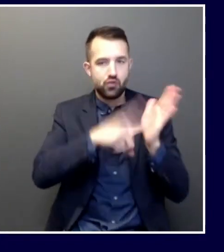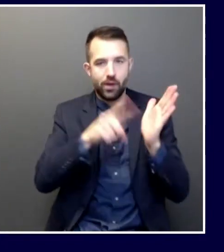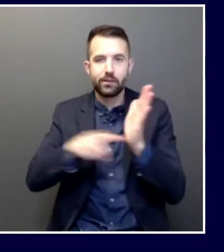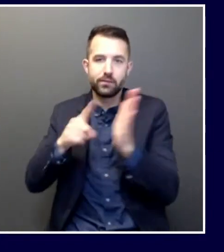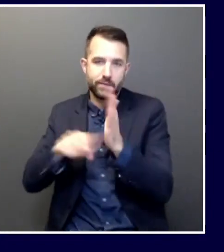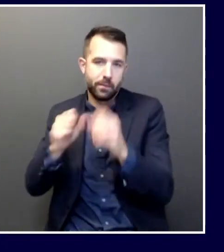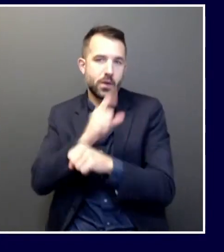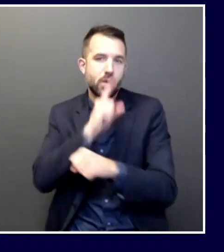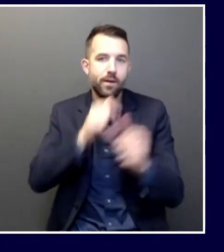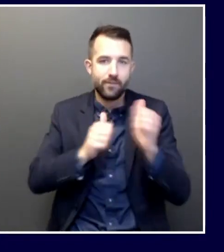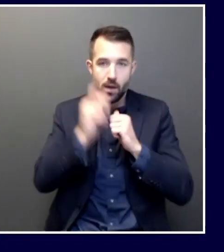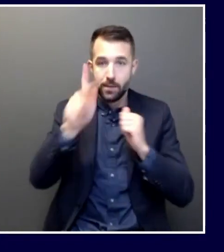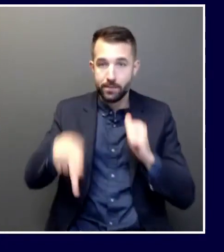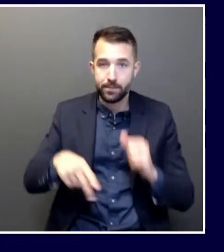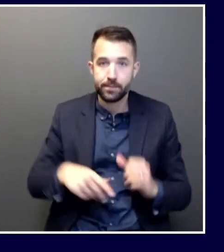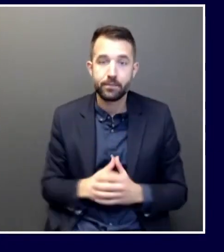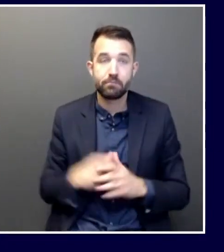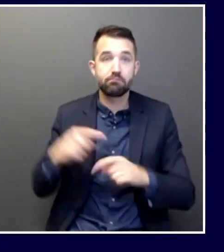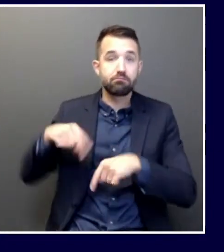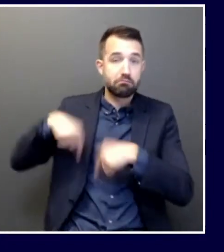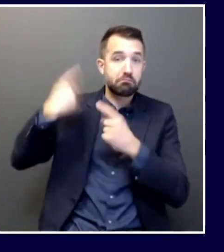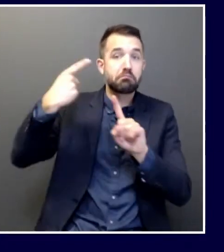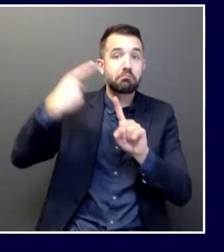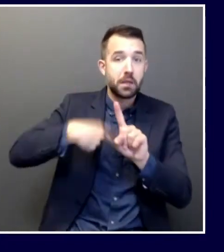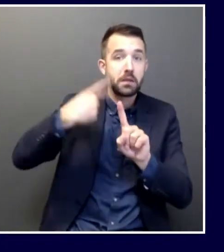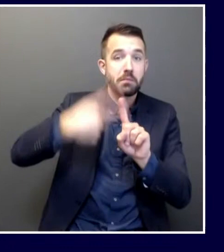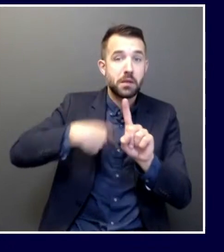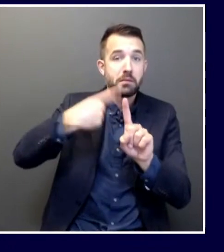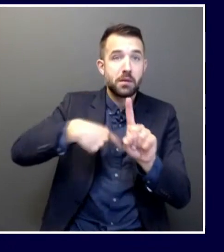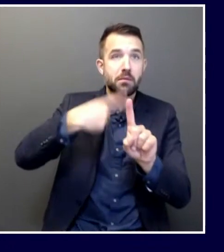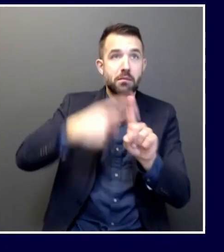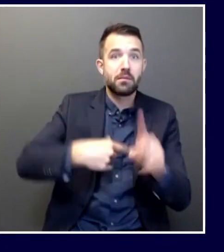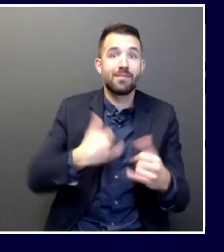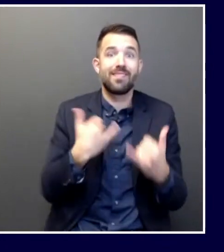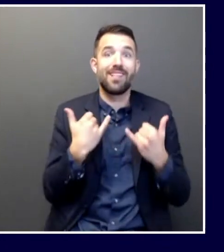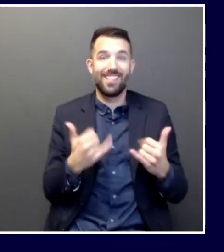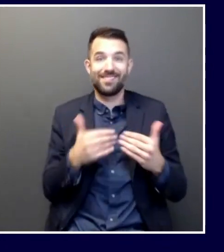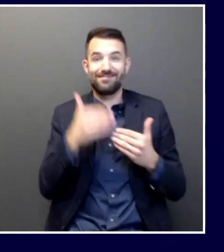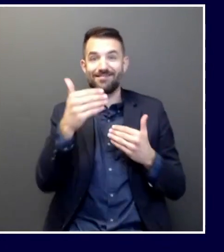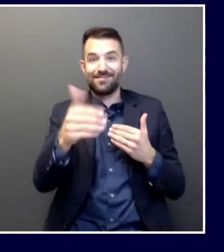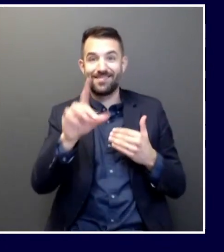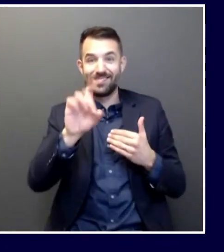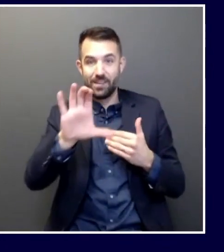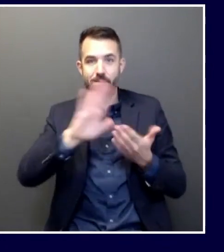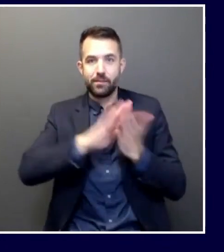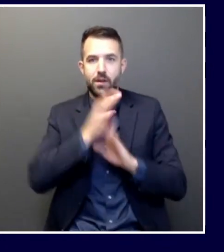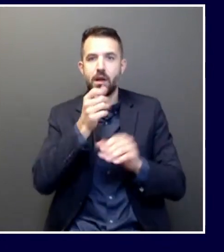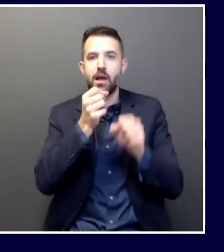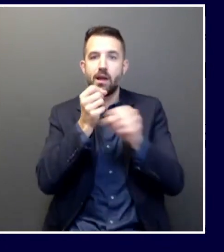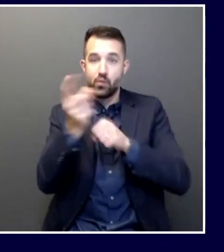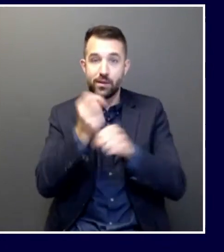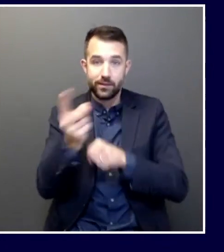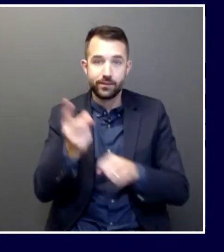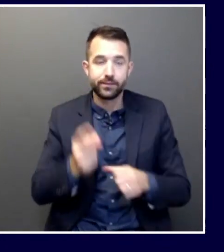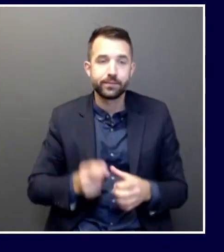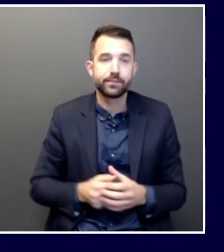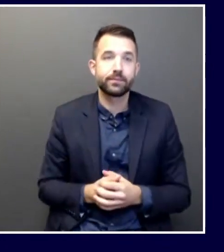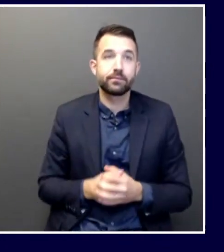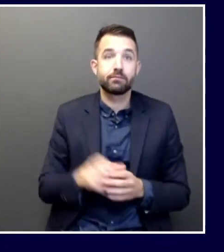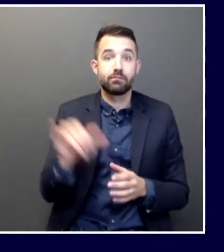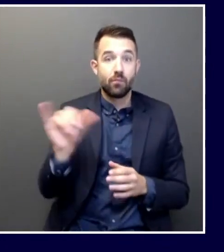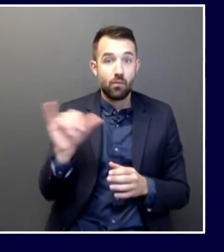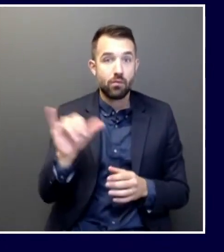their compliance with the rule. In addition, we will also deploy typical compliance tools such as